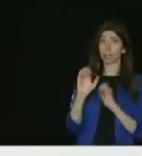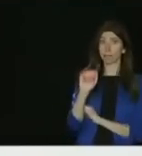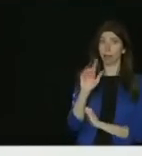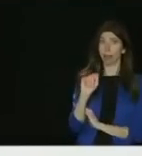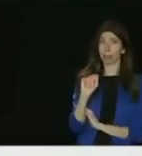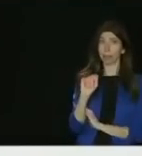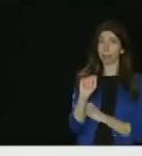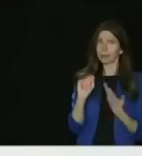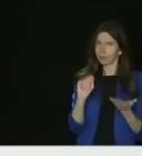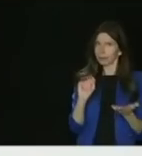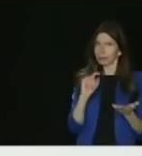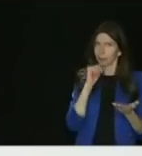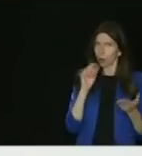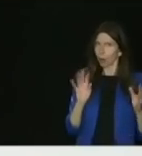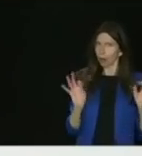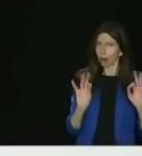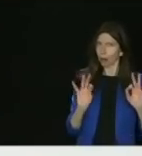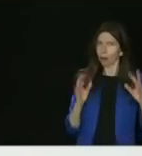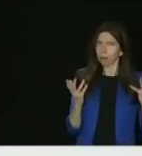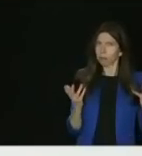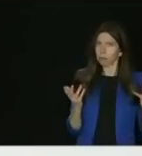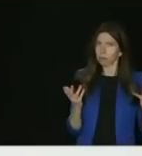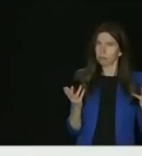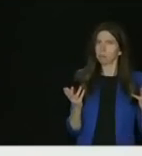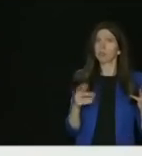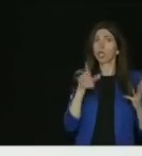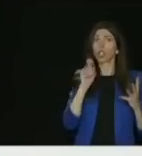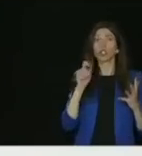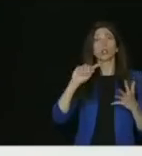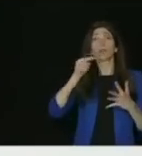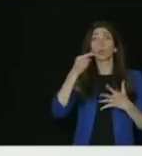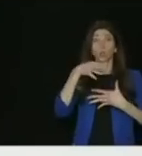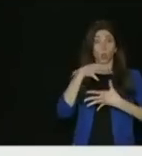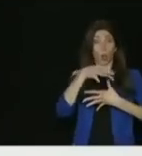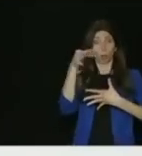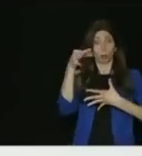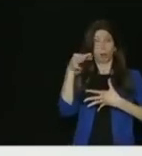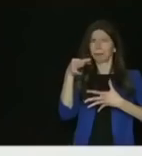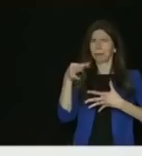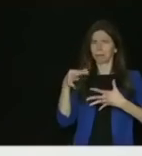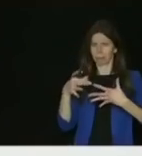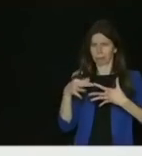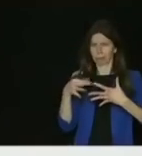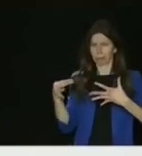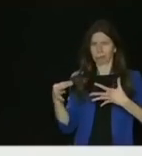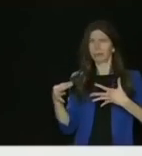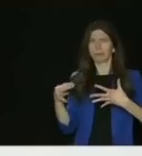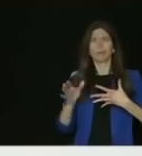first thing you turn to, nor the second, nor the third.